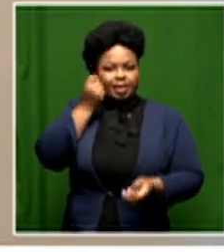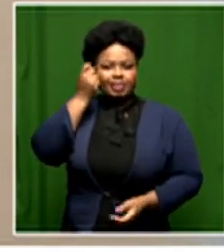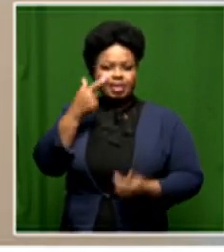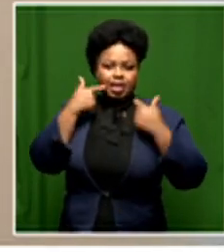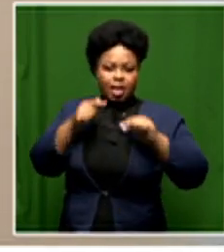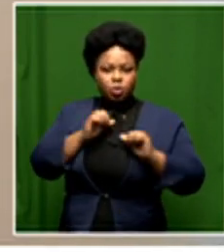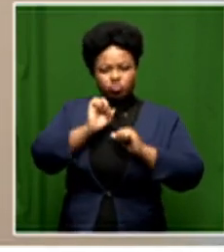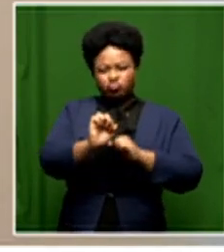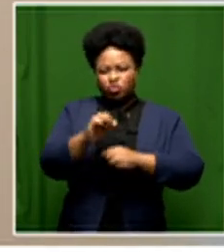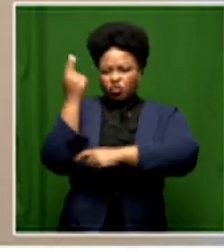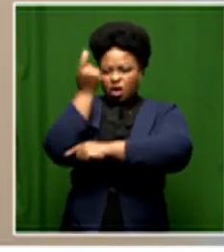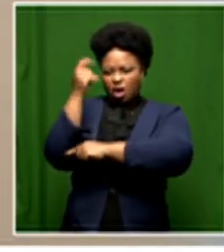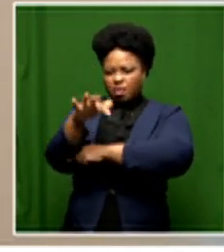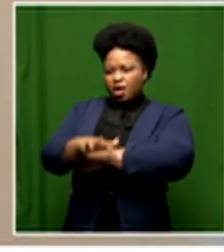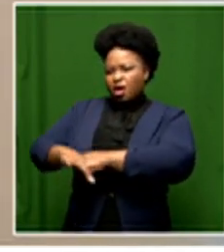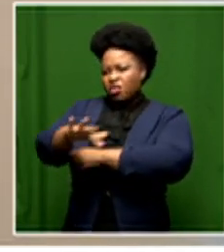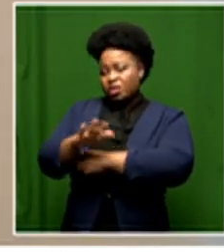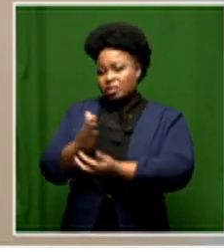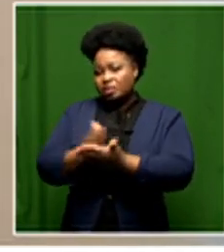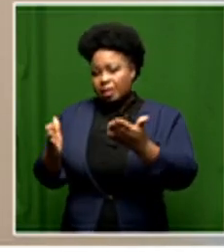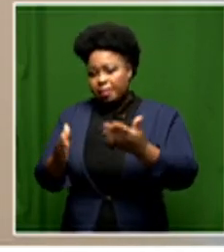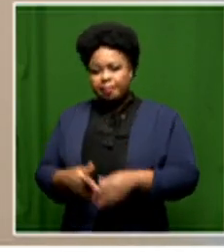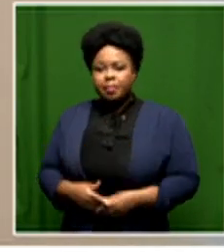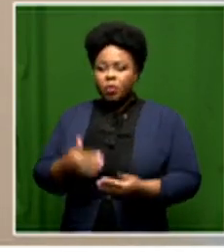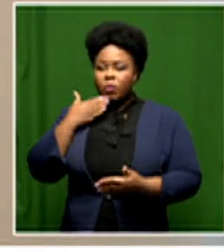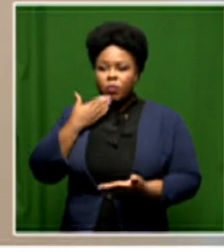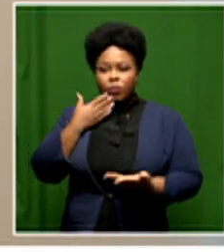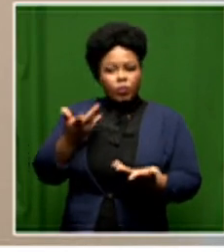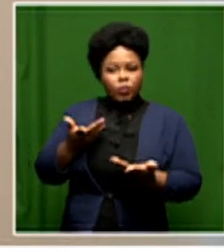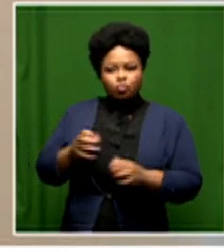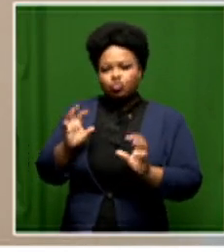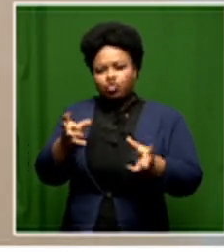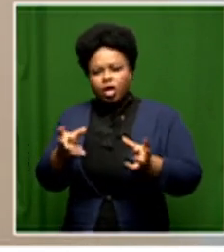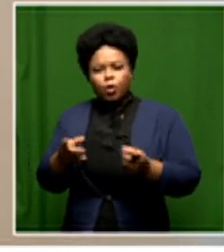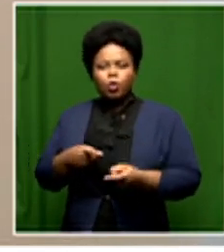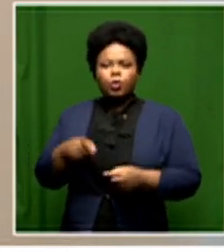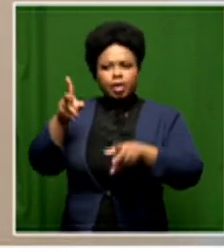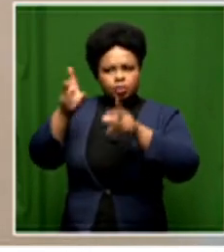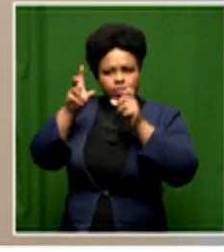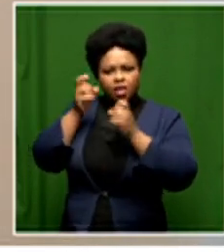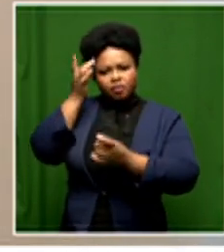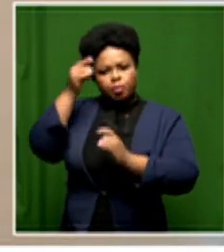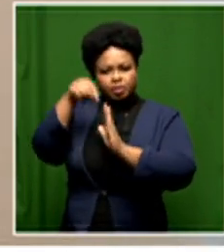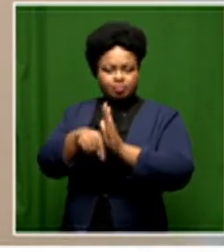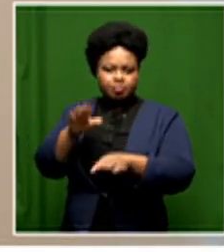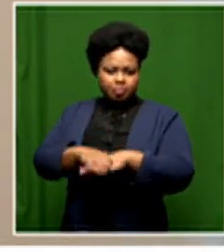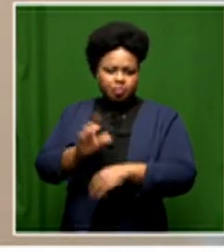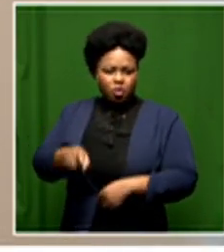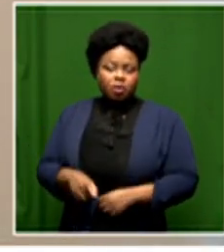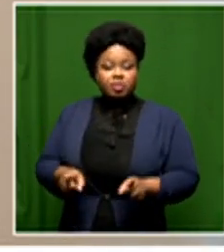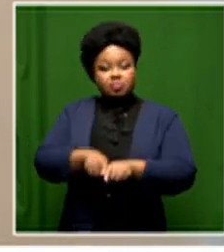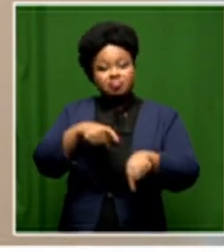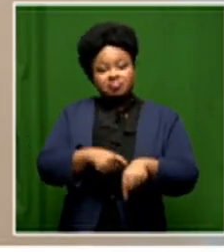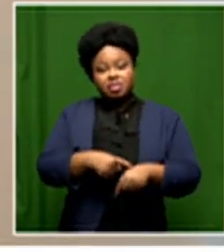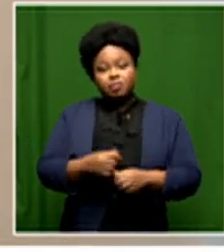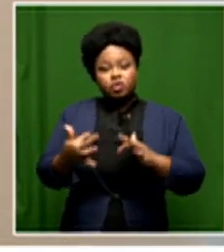in rural areas that may not be served well by other forms of media. But also, as I was saying, this also highlights the